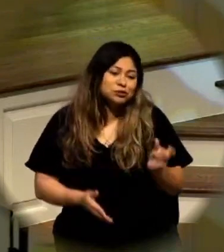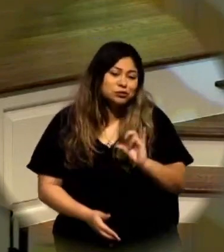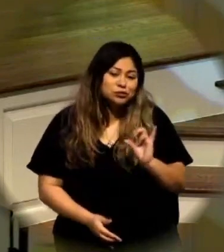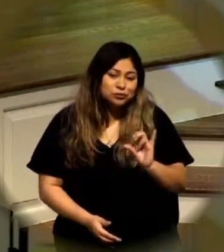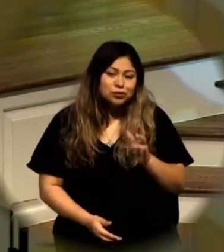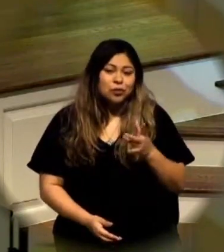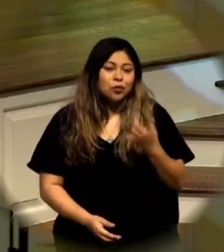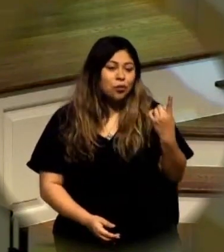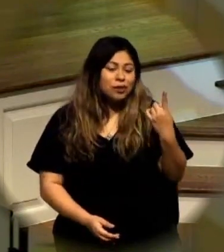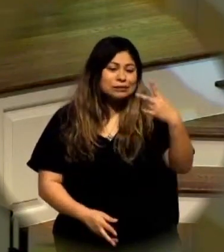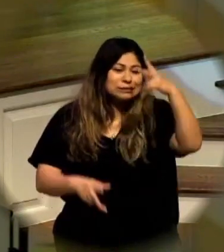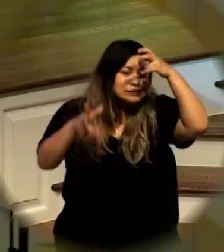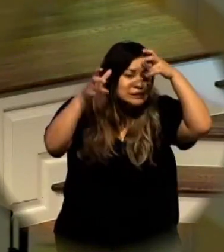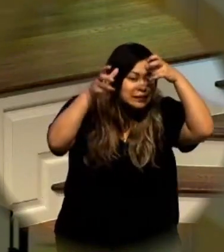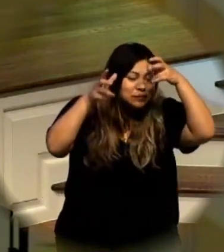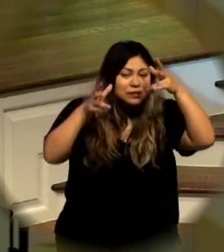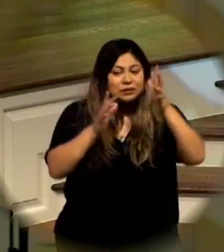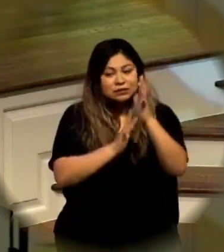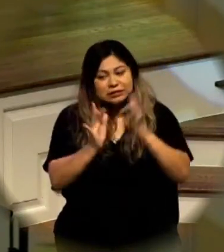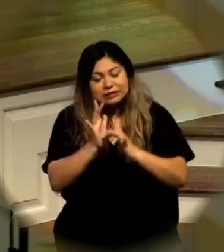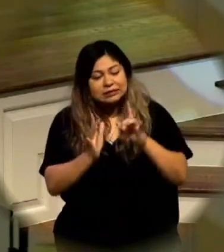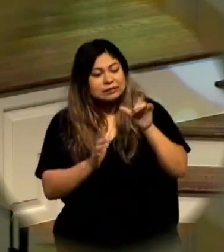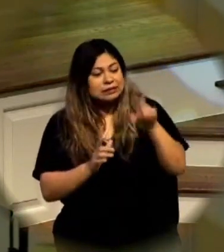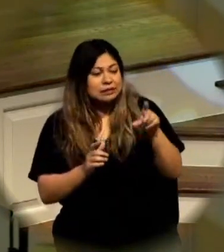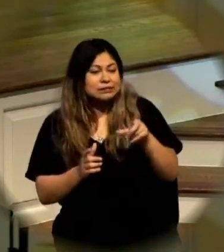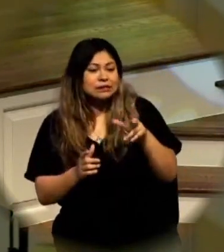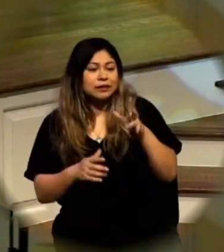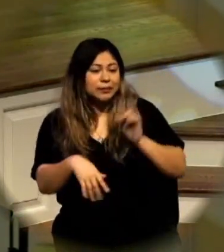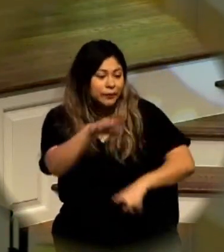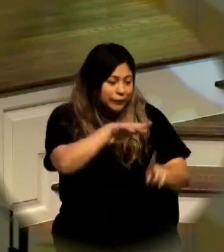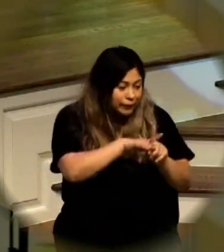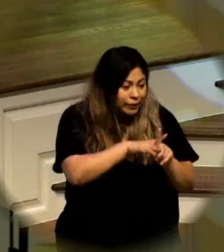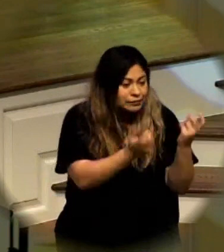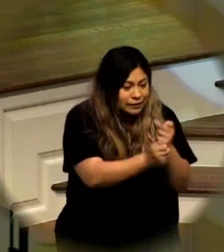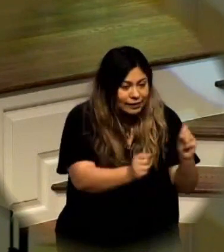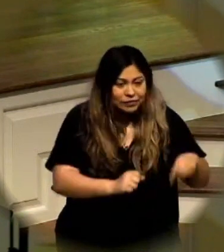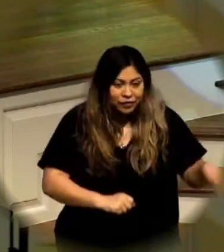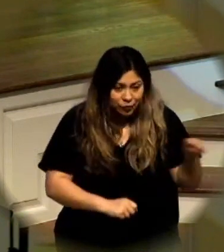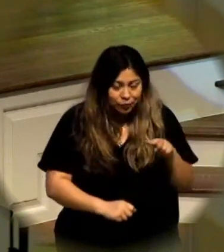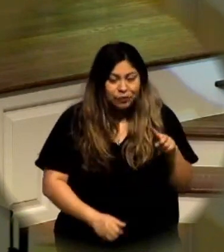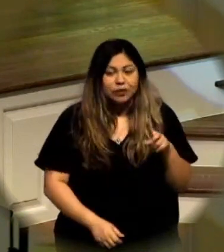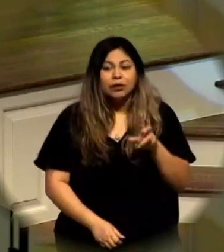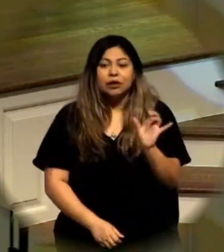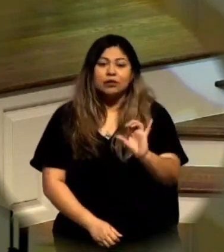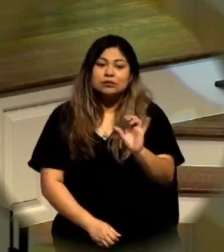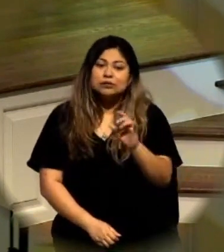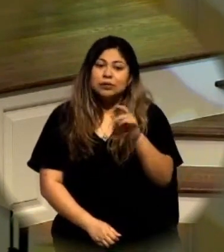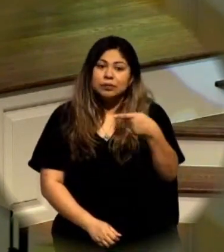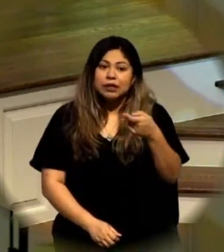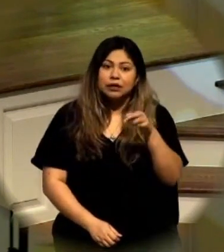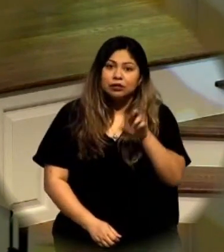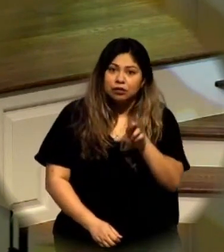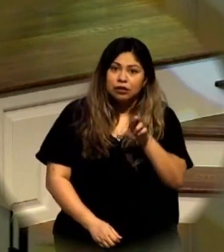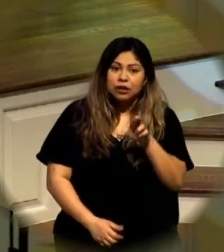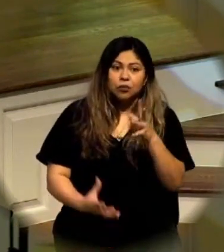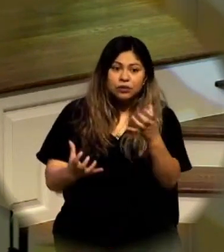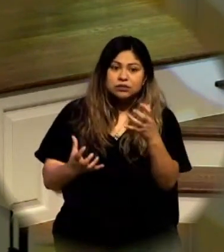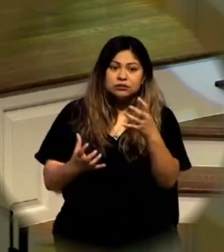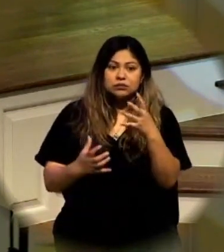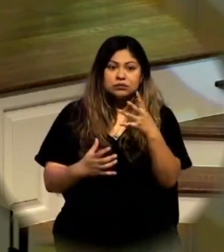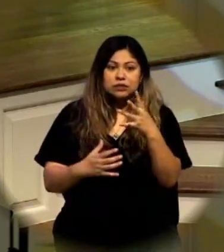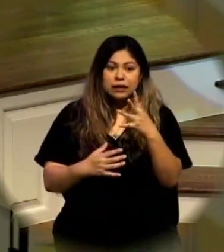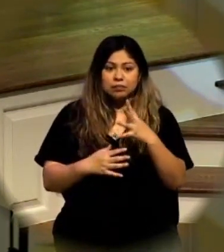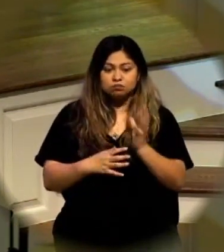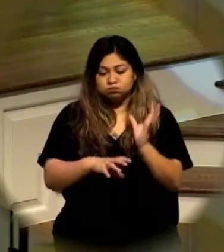to step in and save the day. There was Peter stumbling on the Mount of Transfiguration where he wanted to build a house